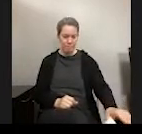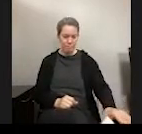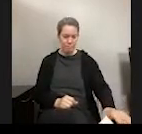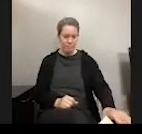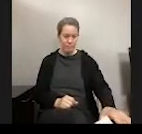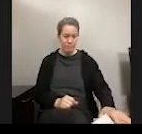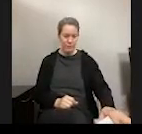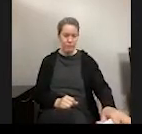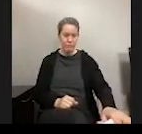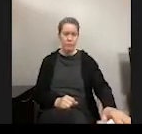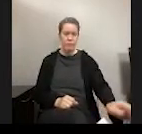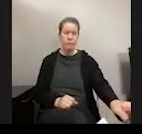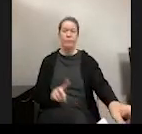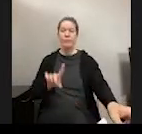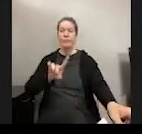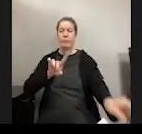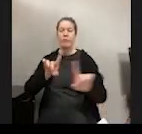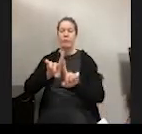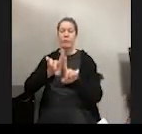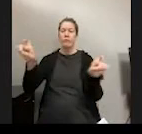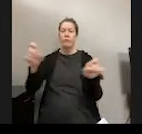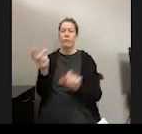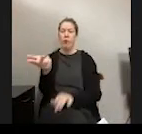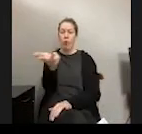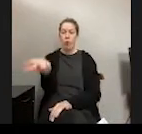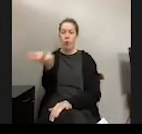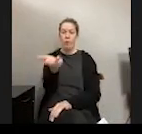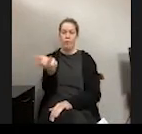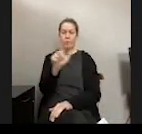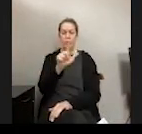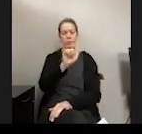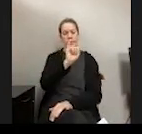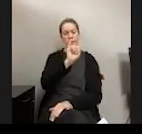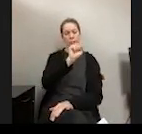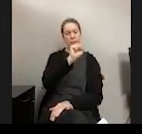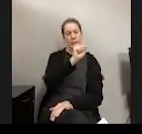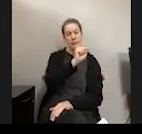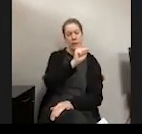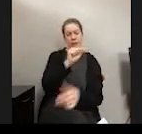the panels here, members, to Lisa, Catherine, and Joe.